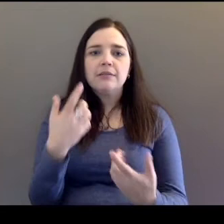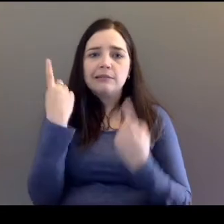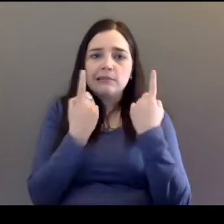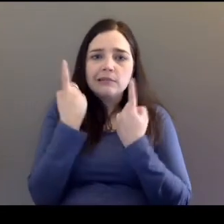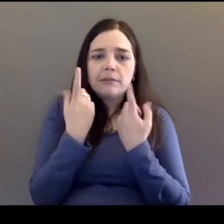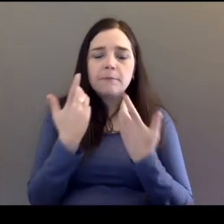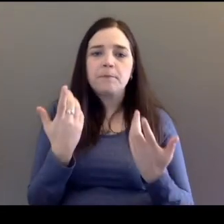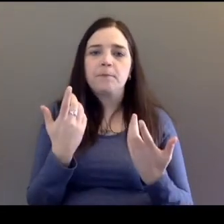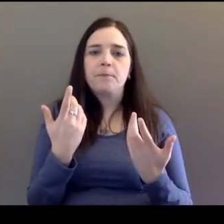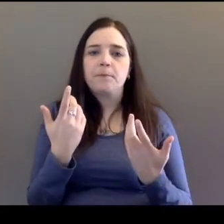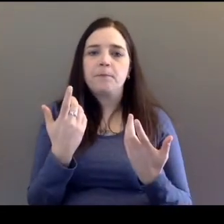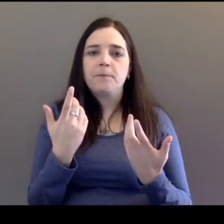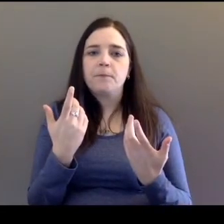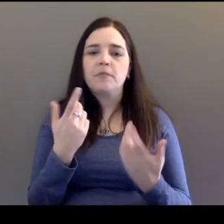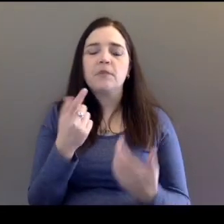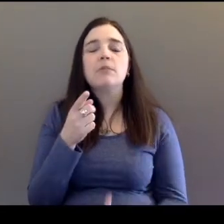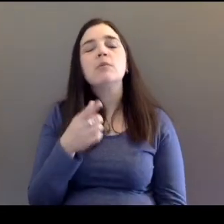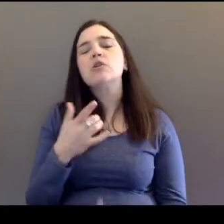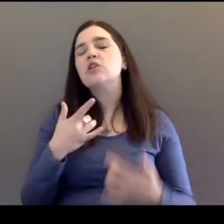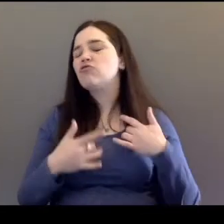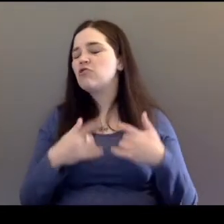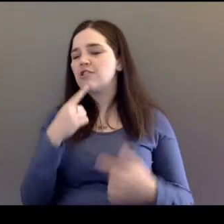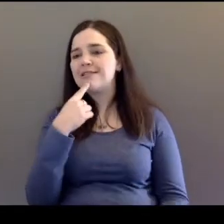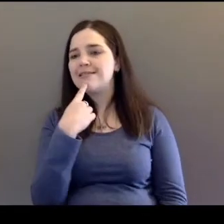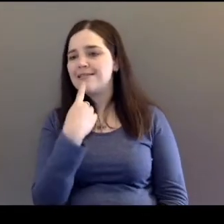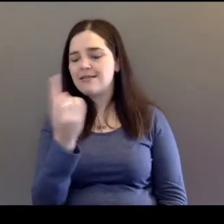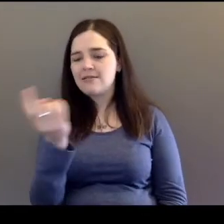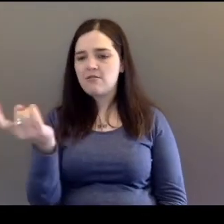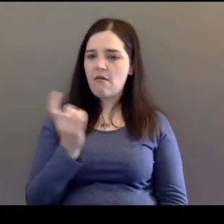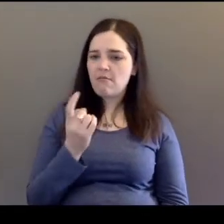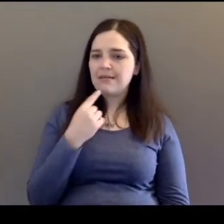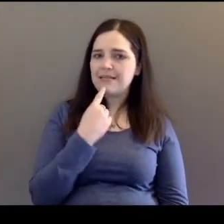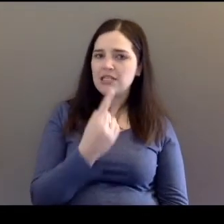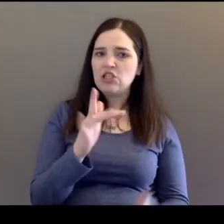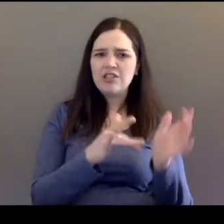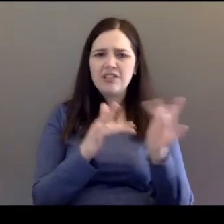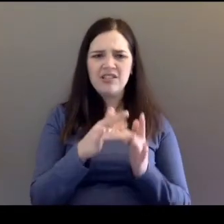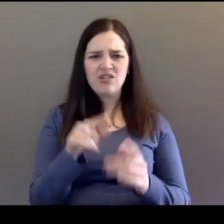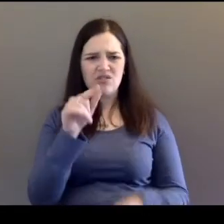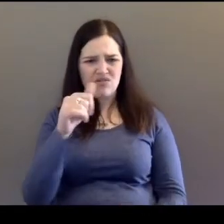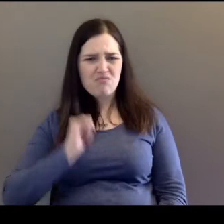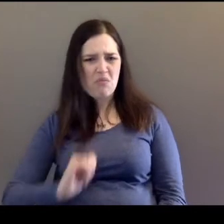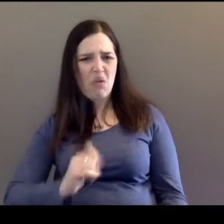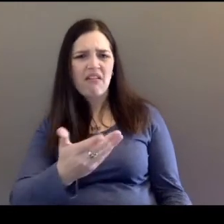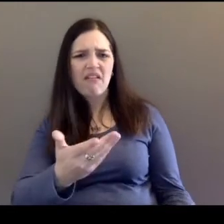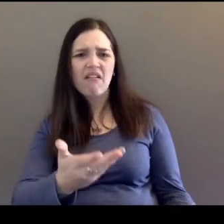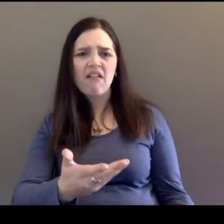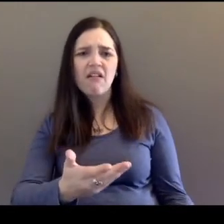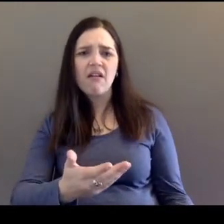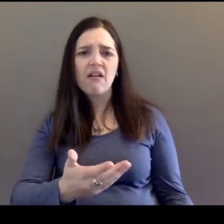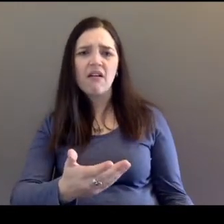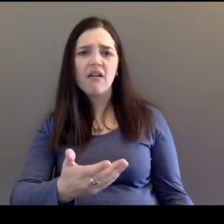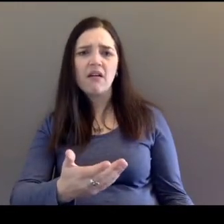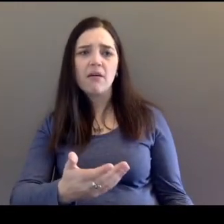It's interesting that she comes and says to Jesus, "Don't you care?"